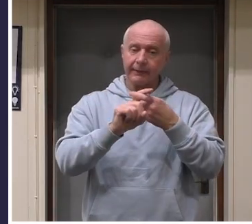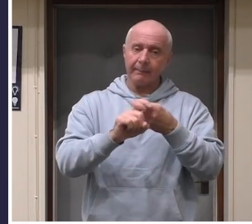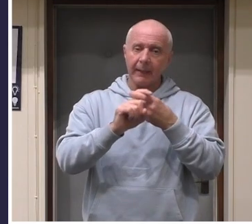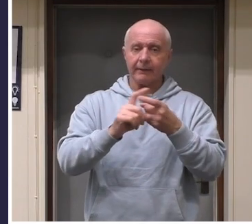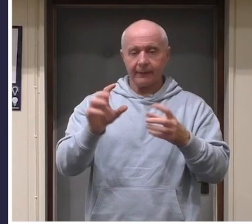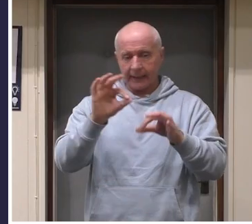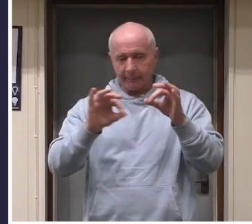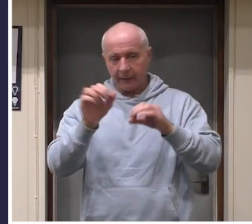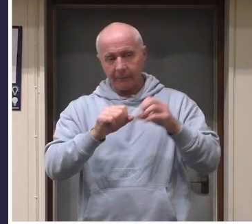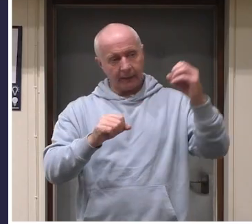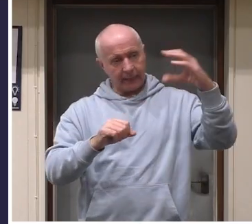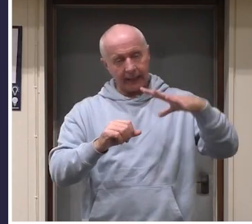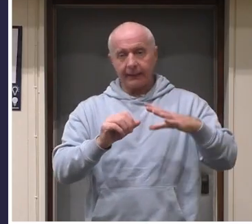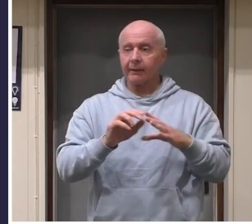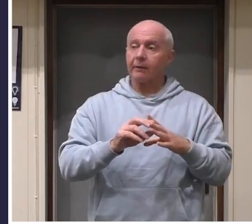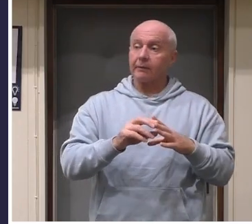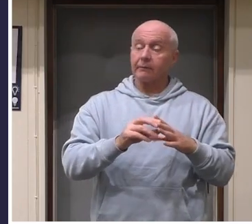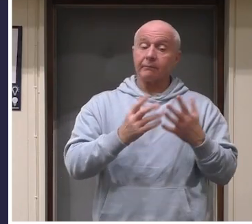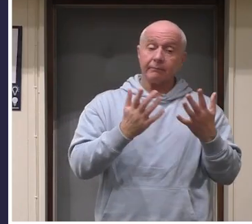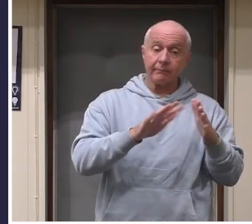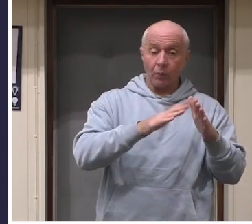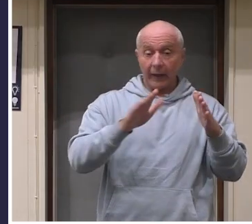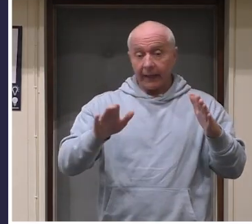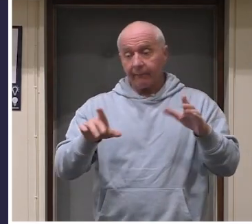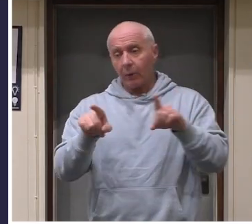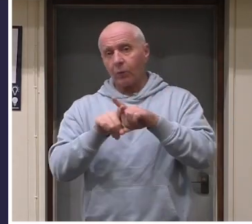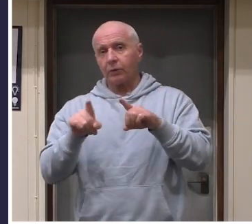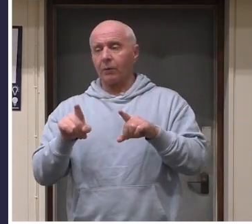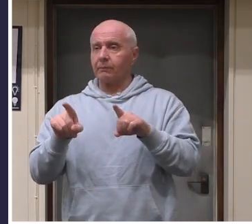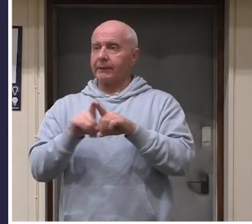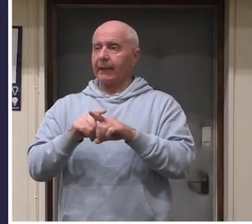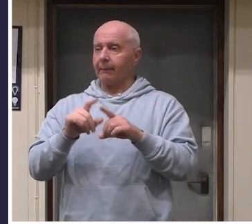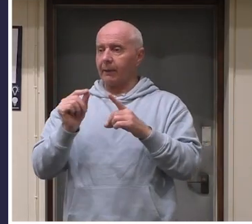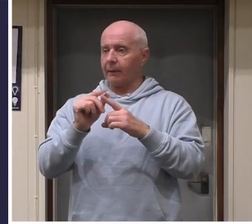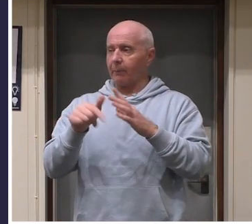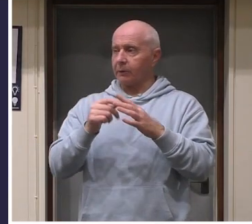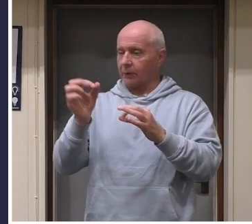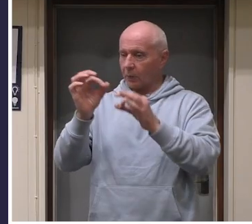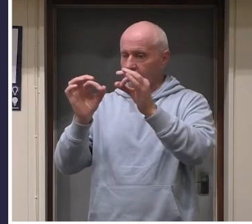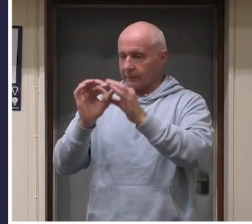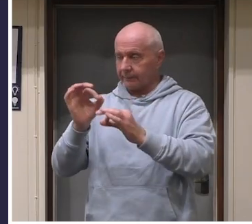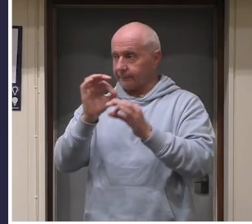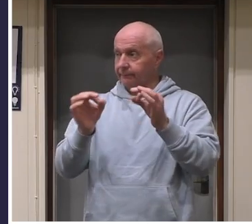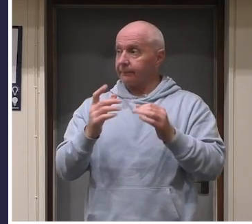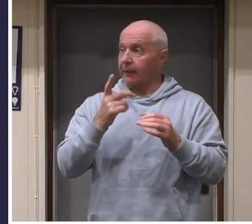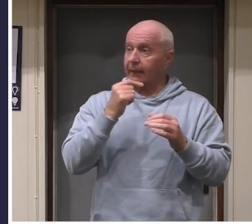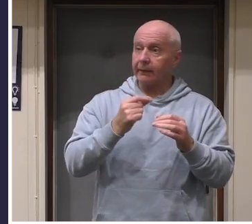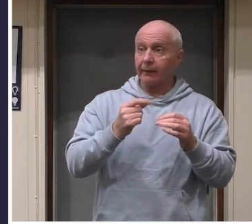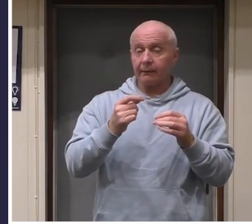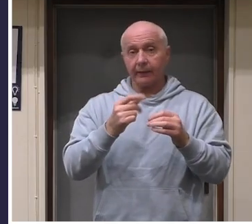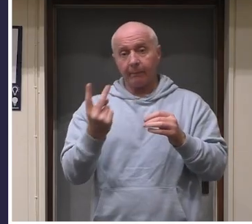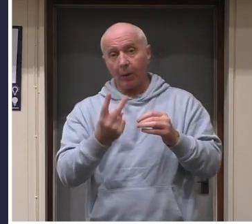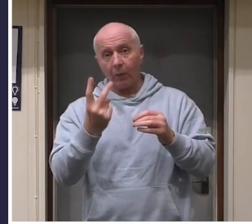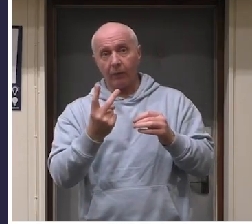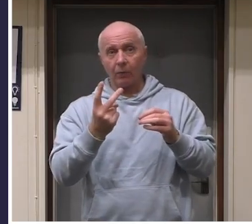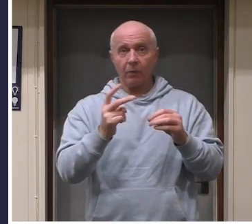use it for, behaves like a wave and also like a particle. And it can exist in both of these, or neither of these, if you want to call